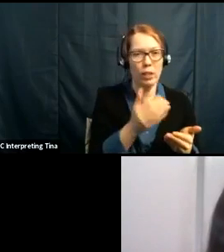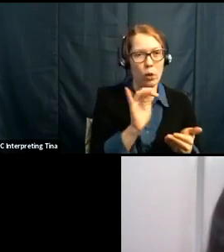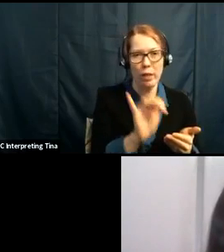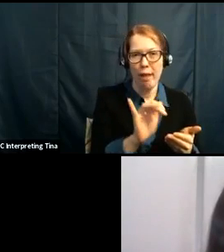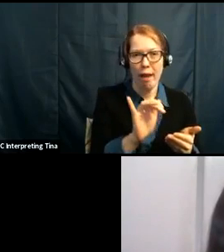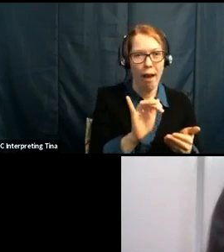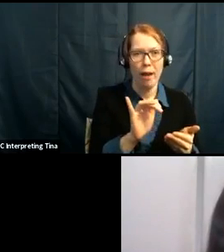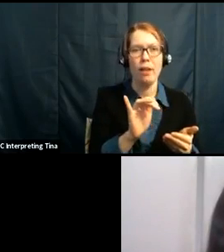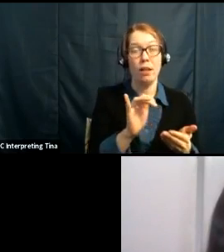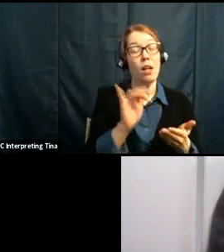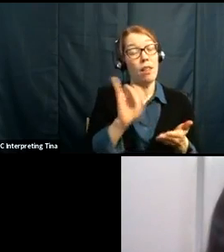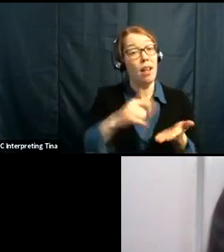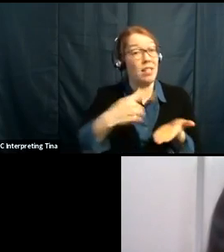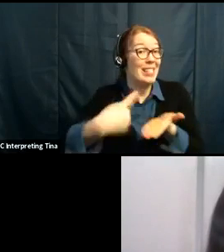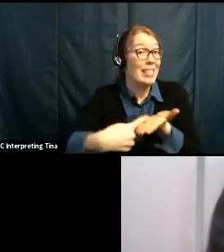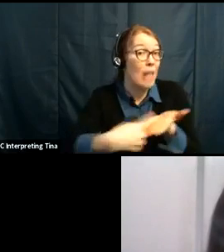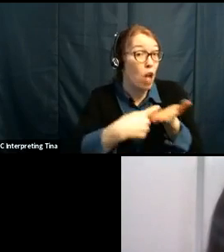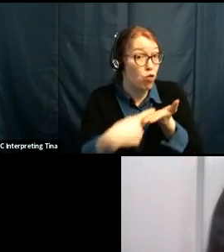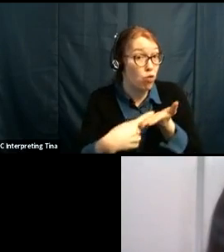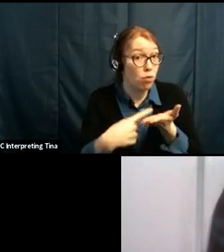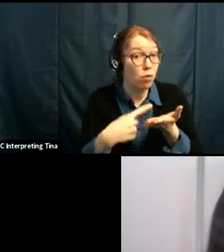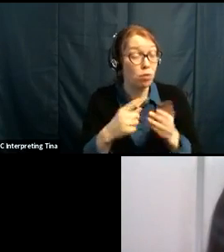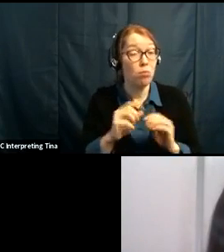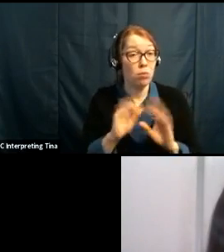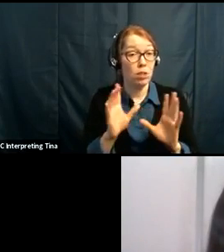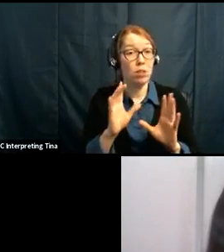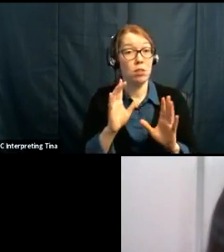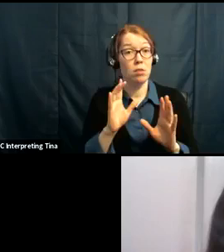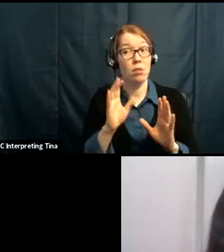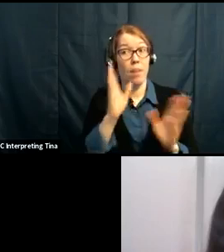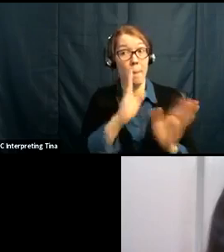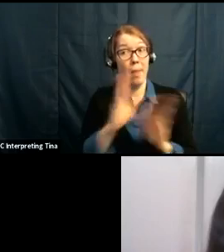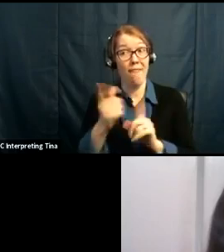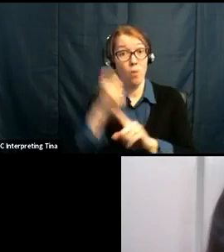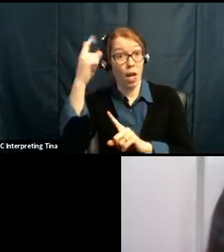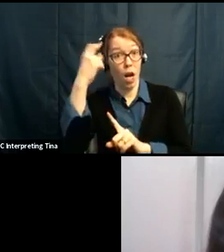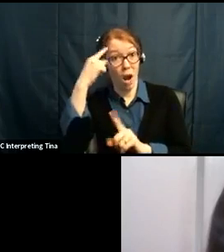are discussions, but you're plainly heard from the governor is that,